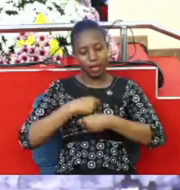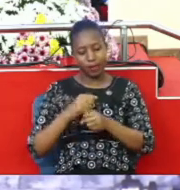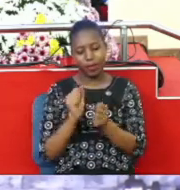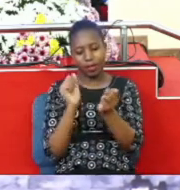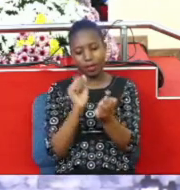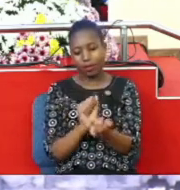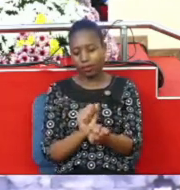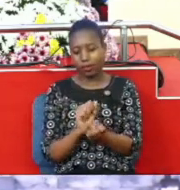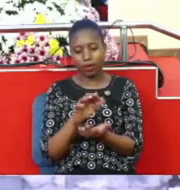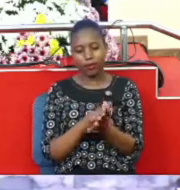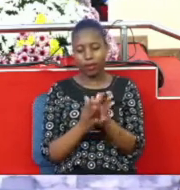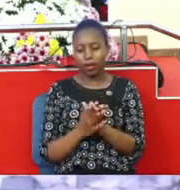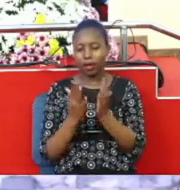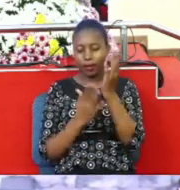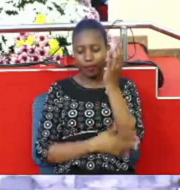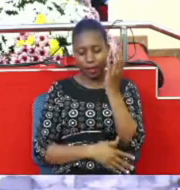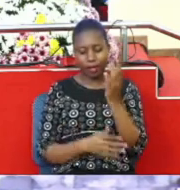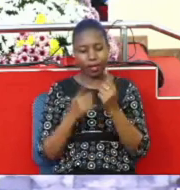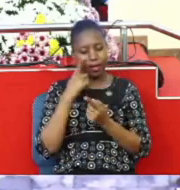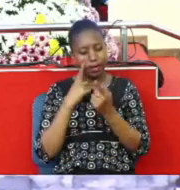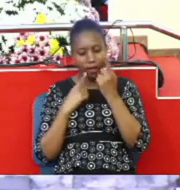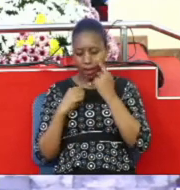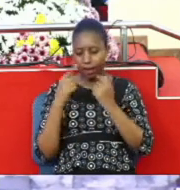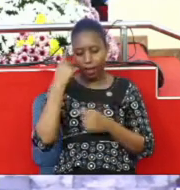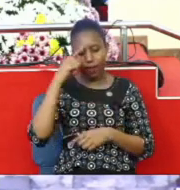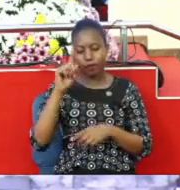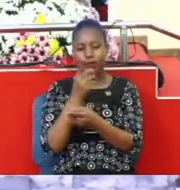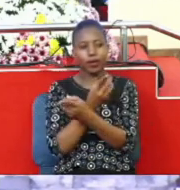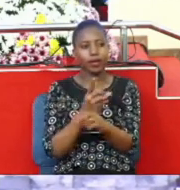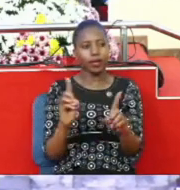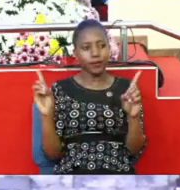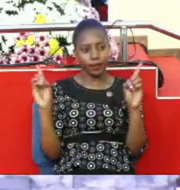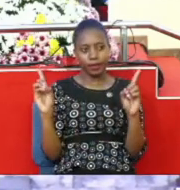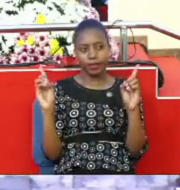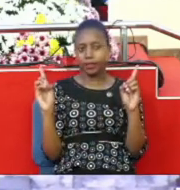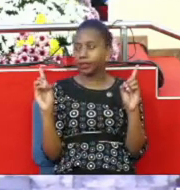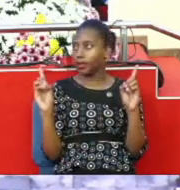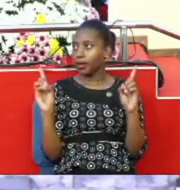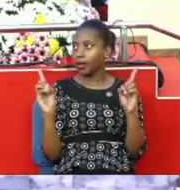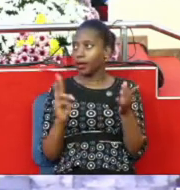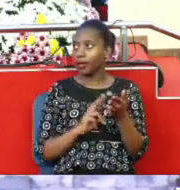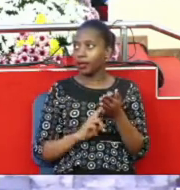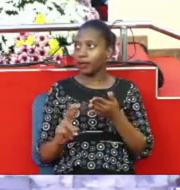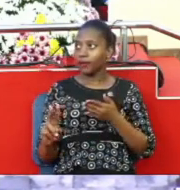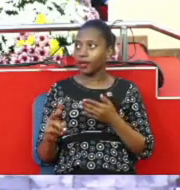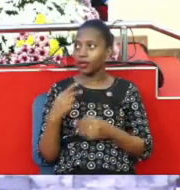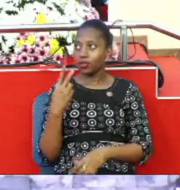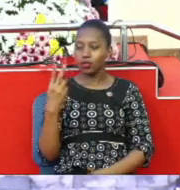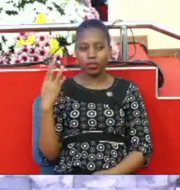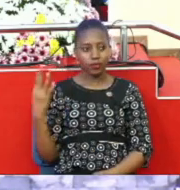for deliverance from this body of death, verse number 24. The power of